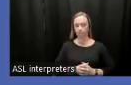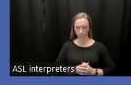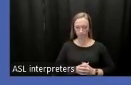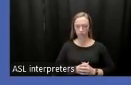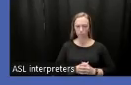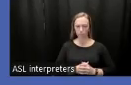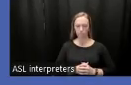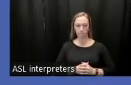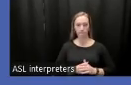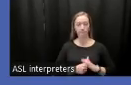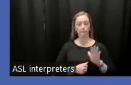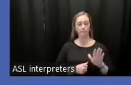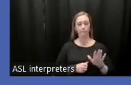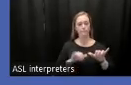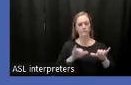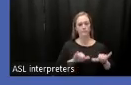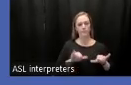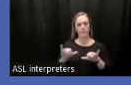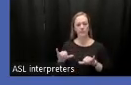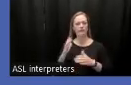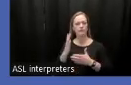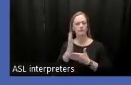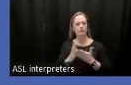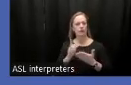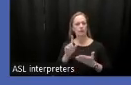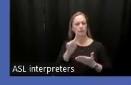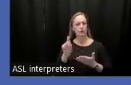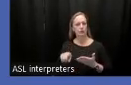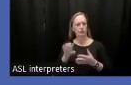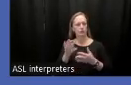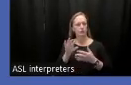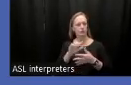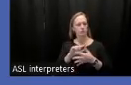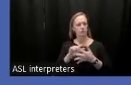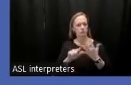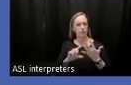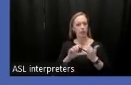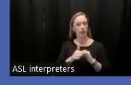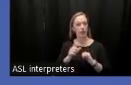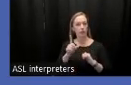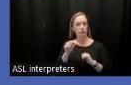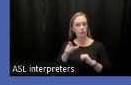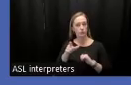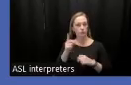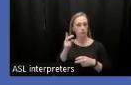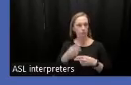So along those lines, there's some questions about, how do you reference, or do you reference,